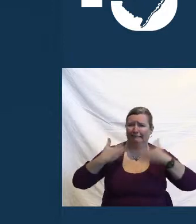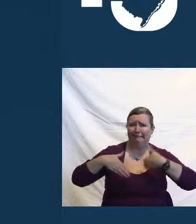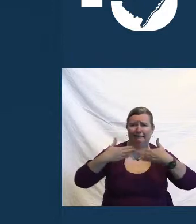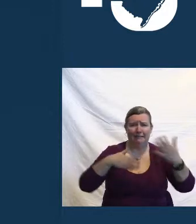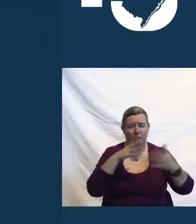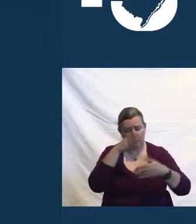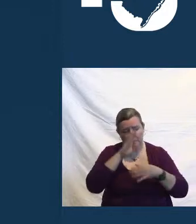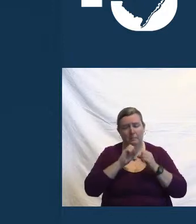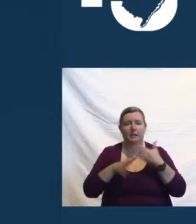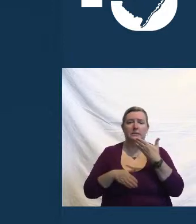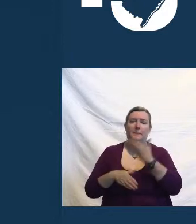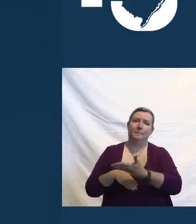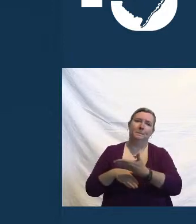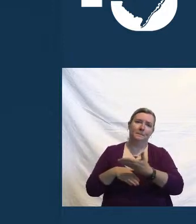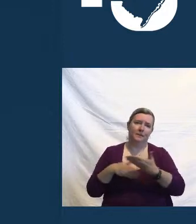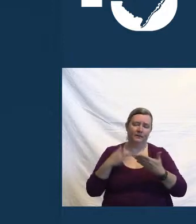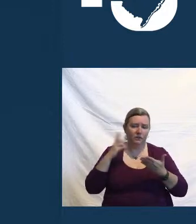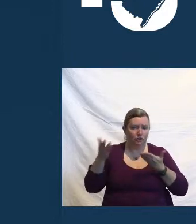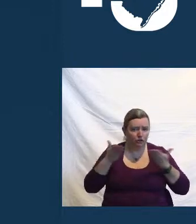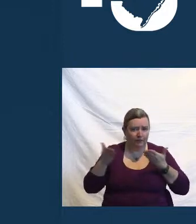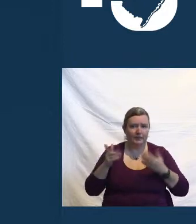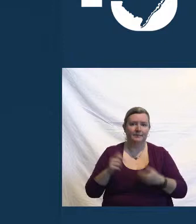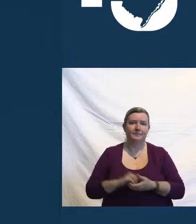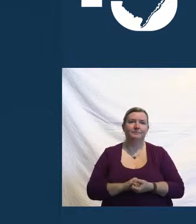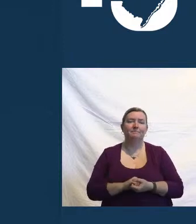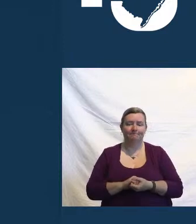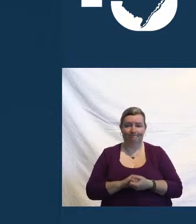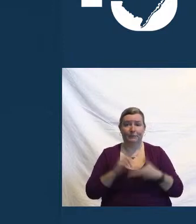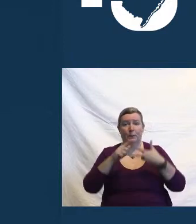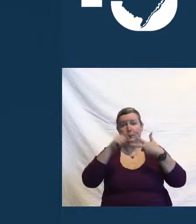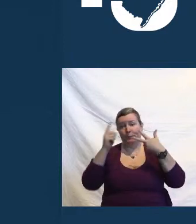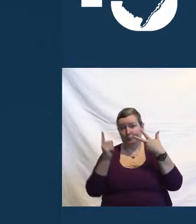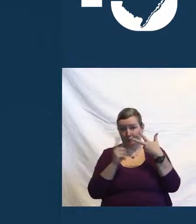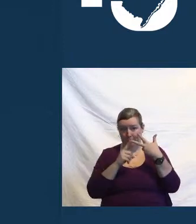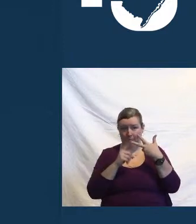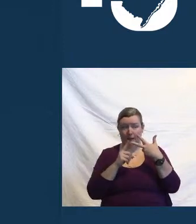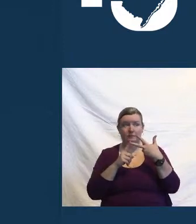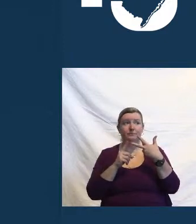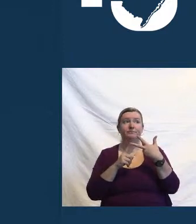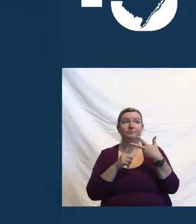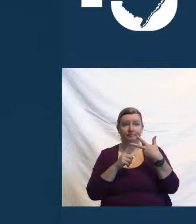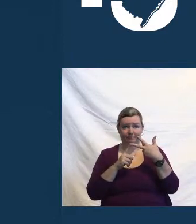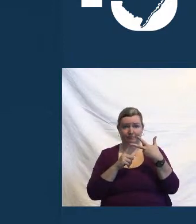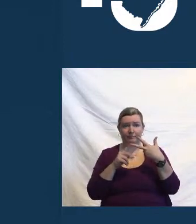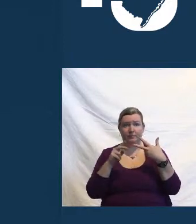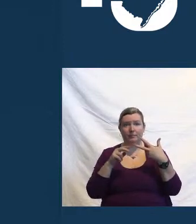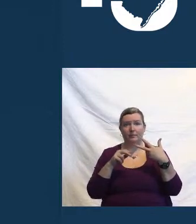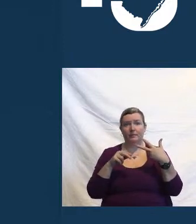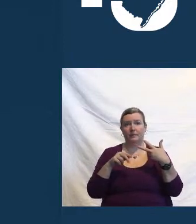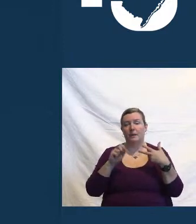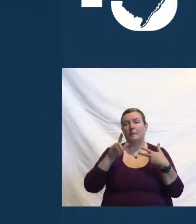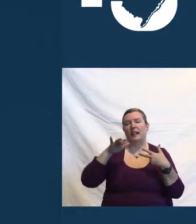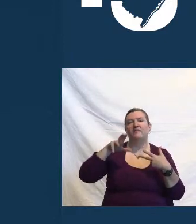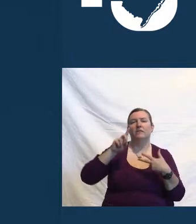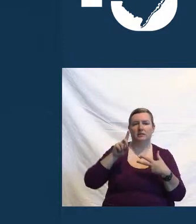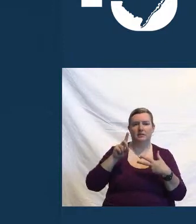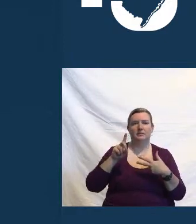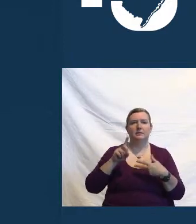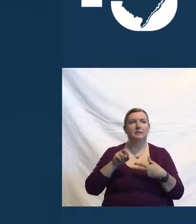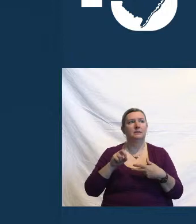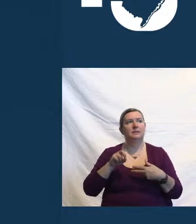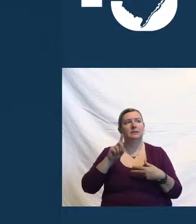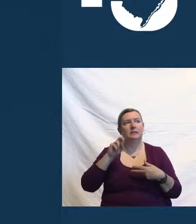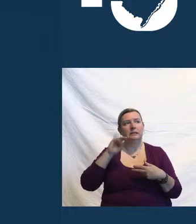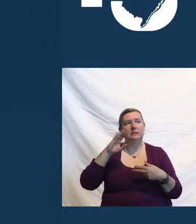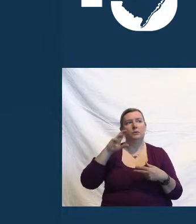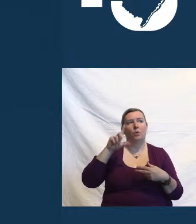service. And finally, for today, we recall South Plainfield's Nicola De Santis. He came to